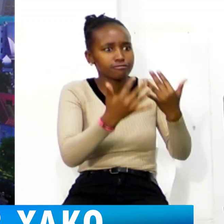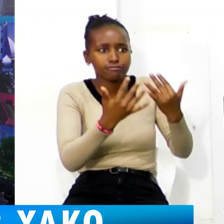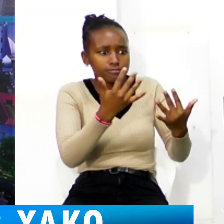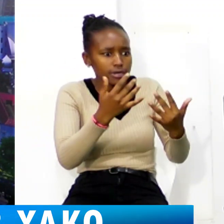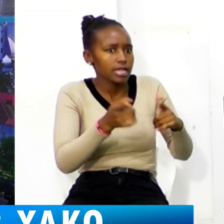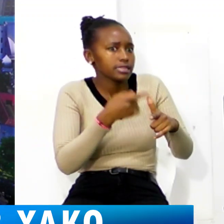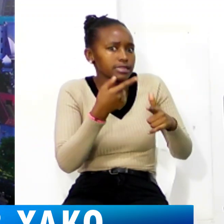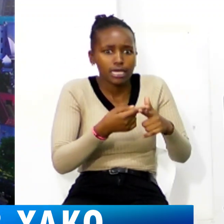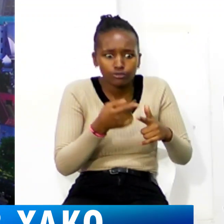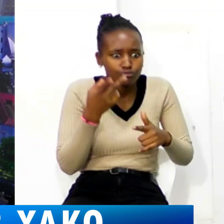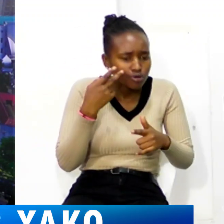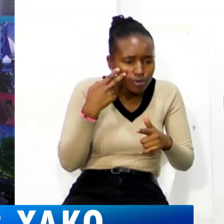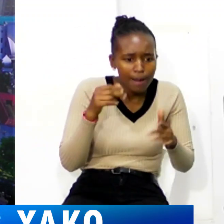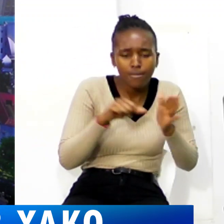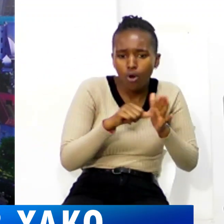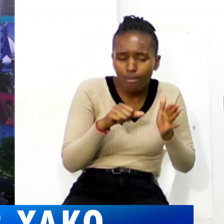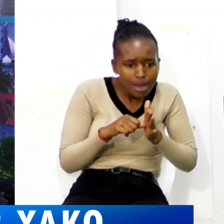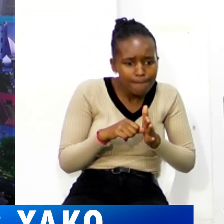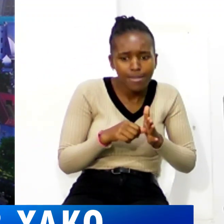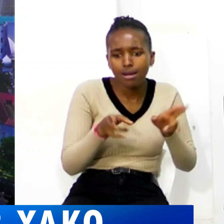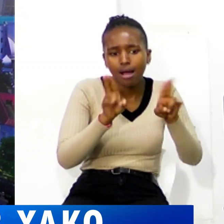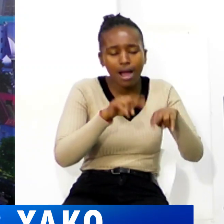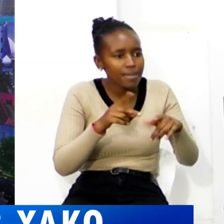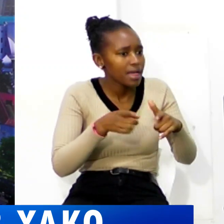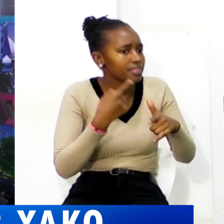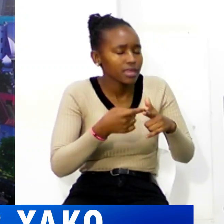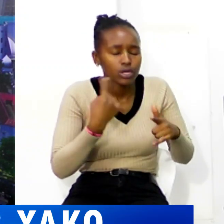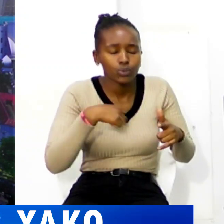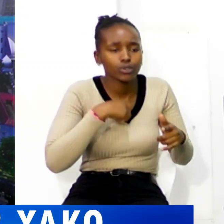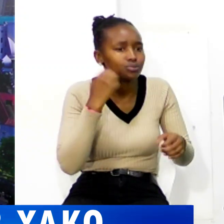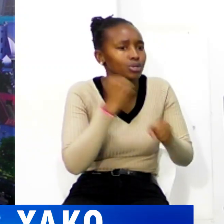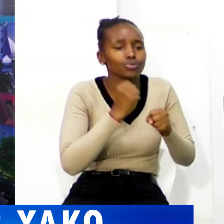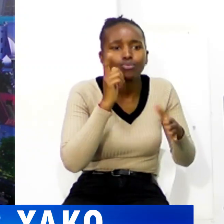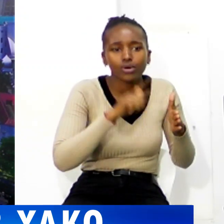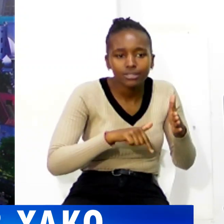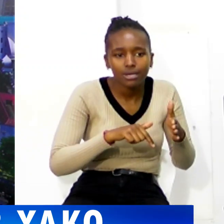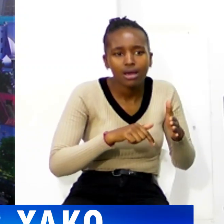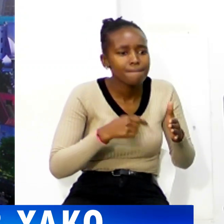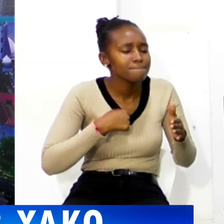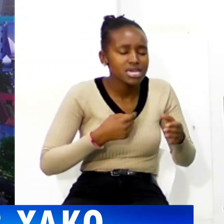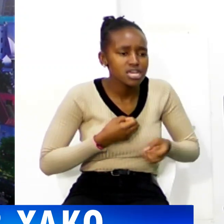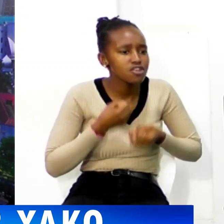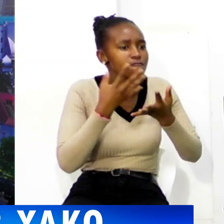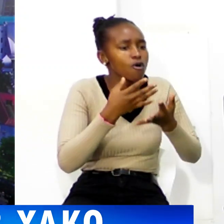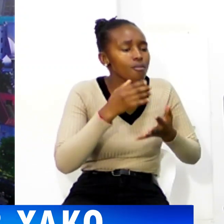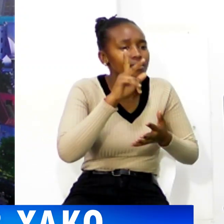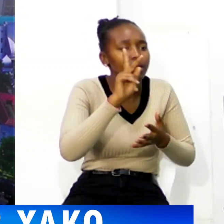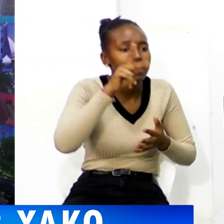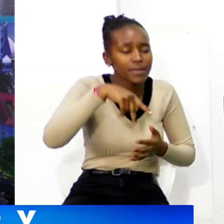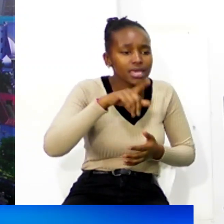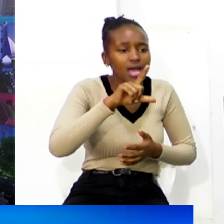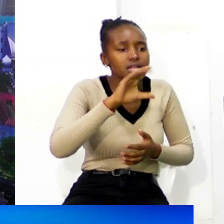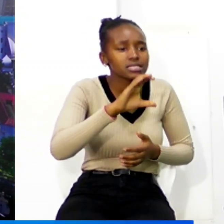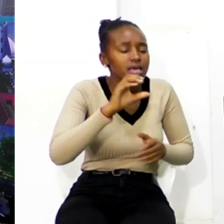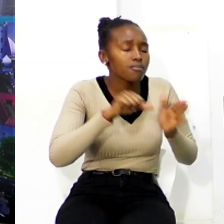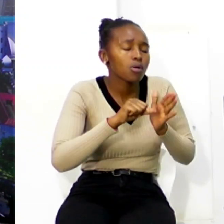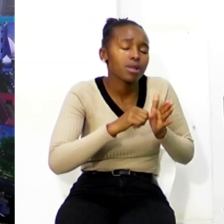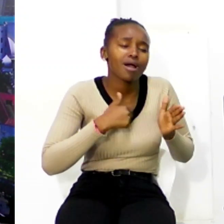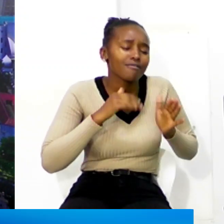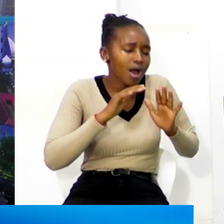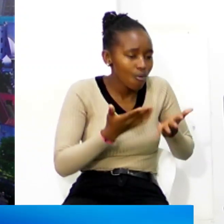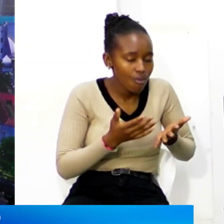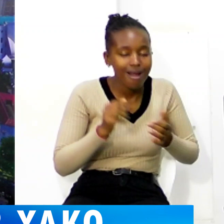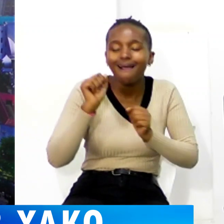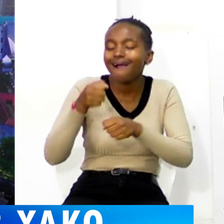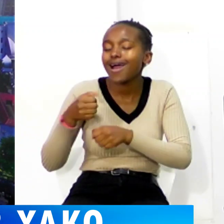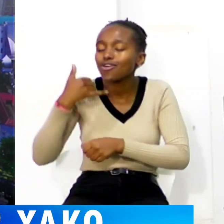conductors? Just call 97771. That number. Just call, it doesn't matter